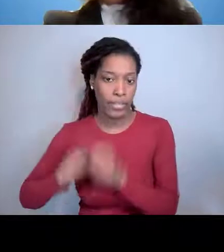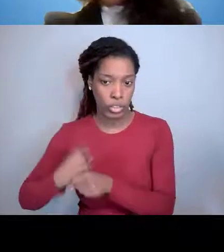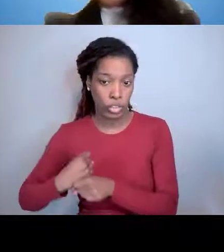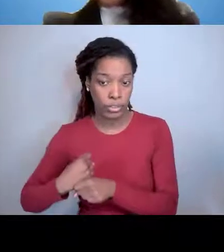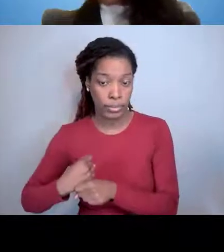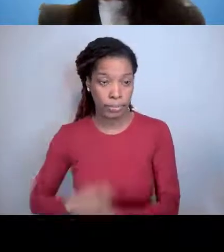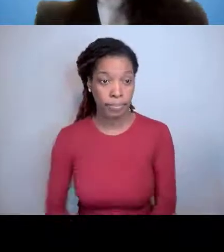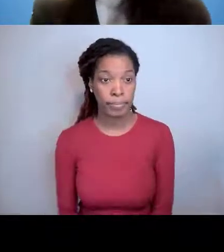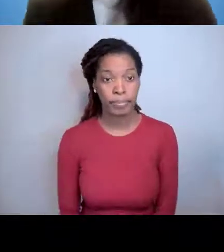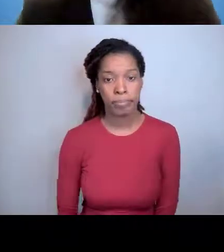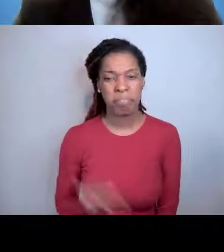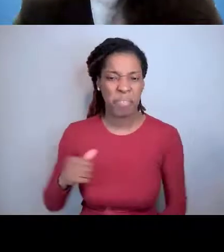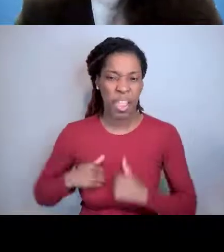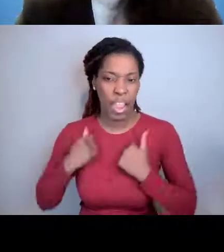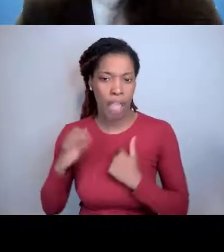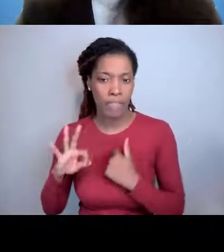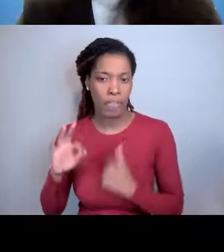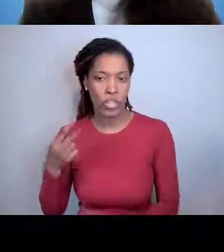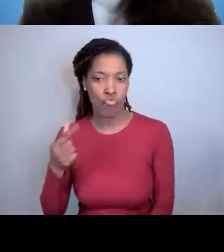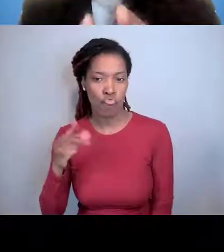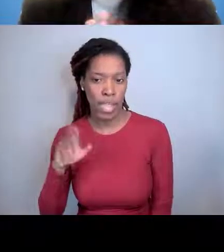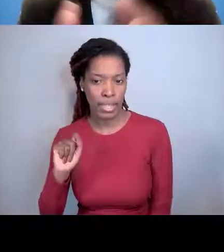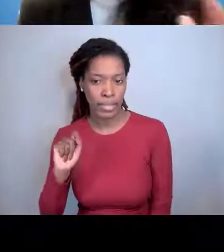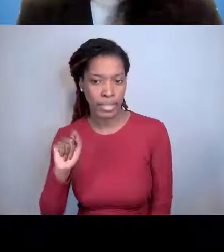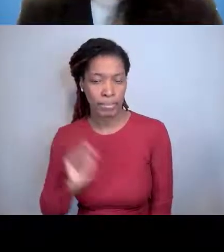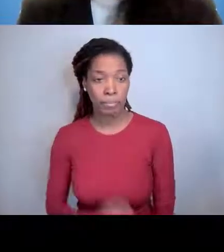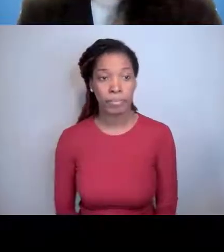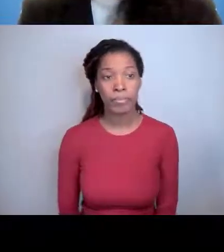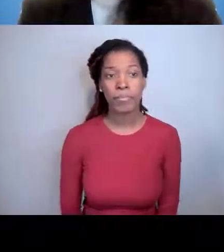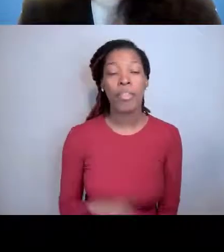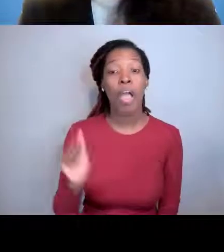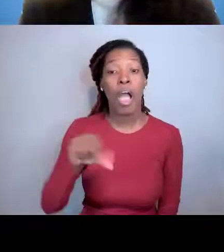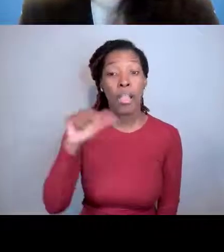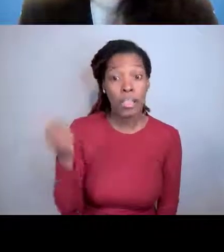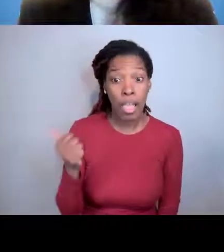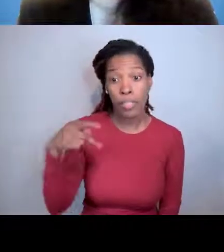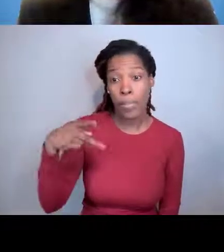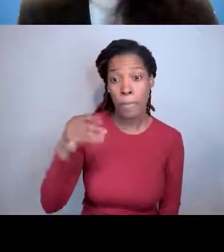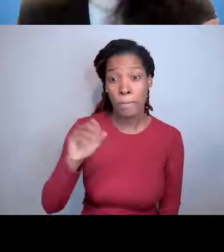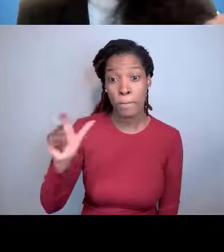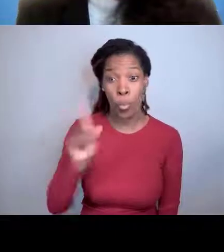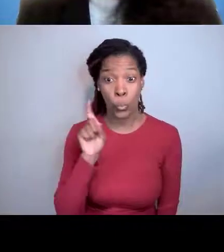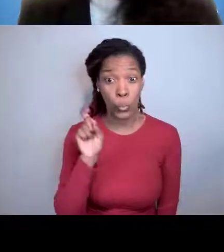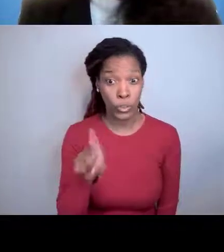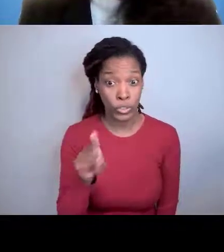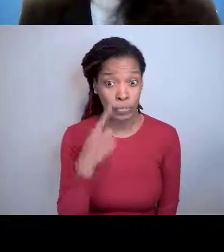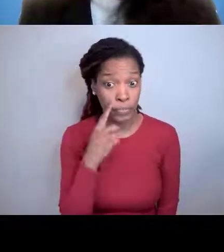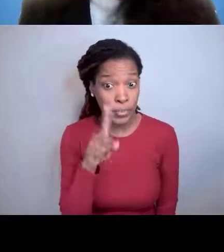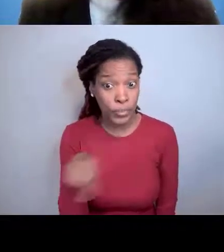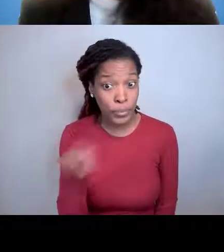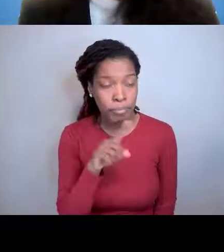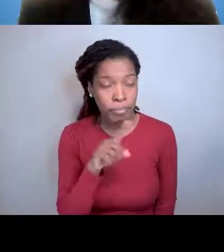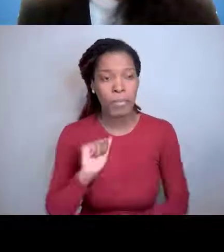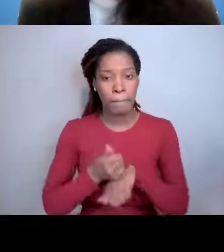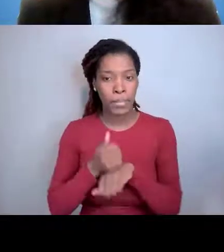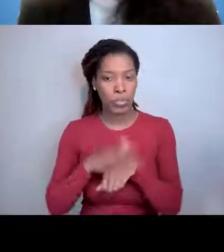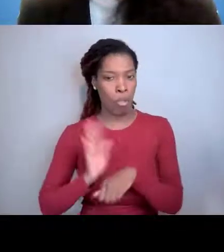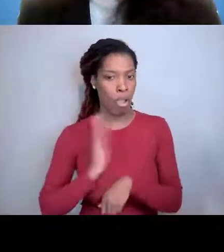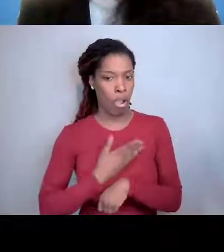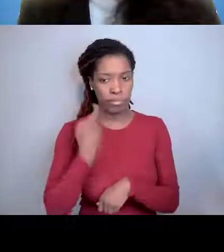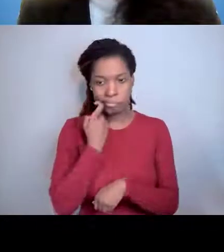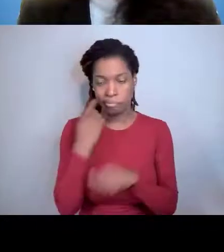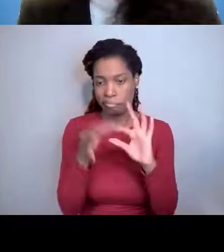So I have another poll question for you. Based on what we've discussed in terms of definition of an animal,